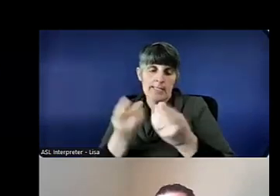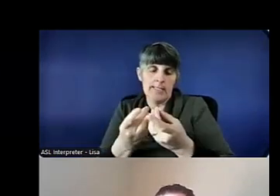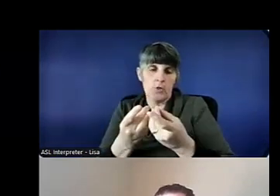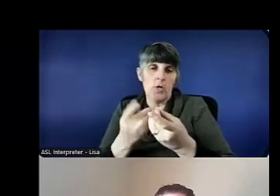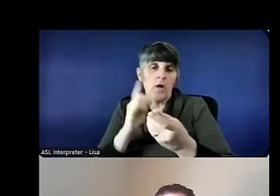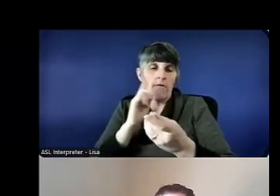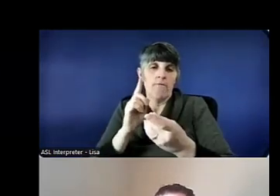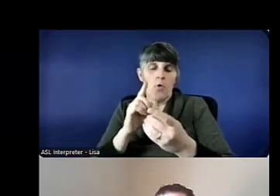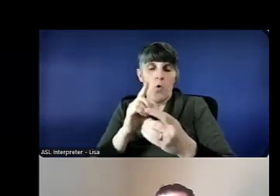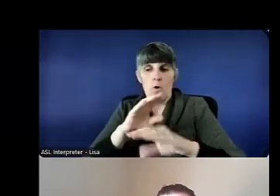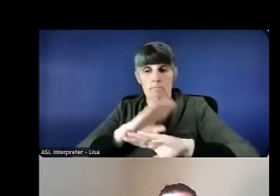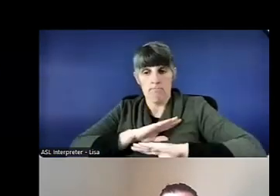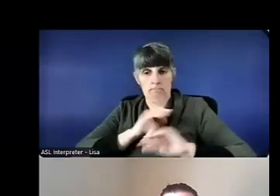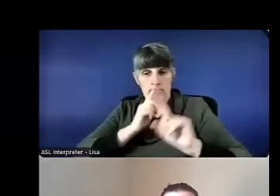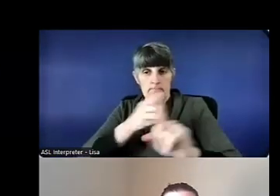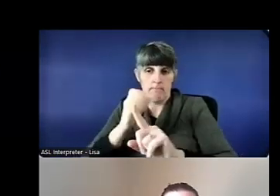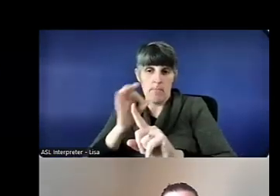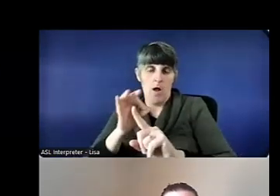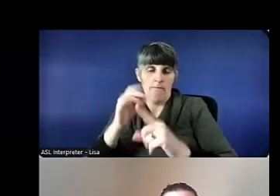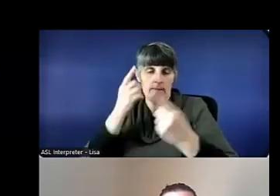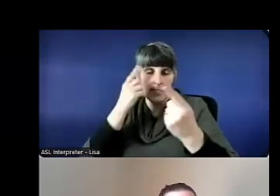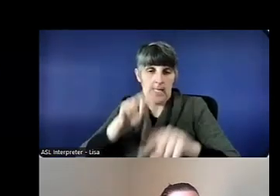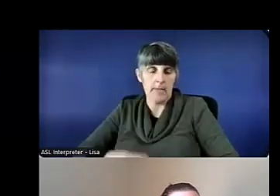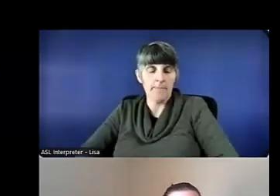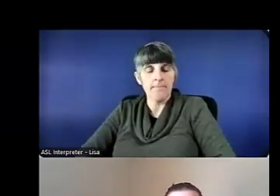toward meeting the goals of the settlement.